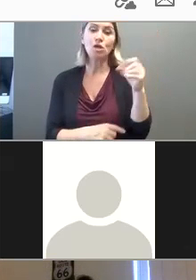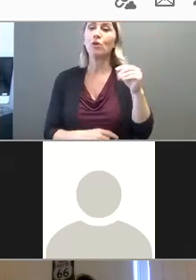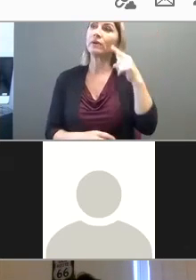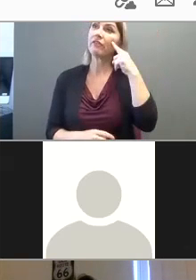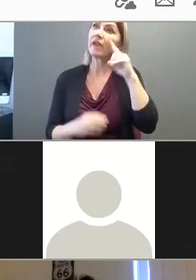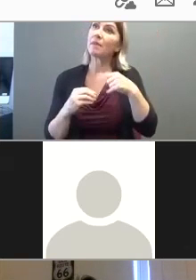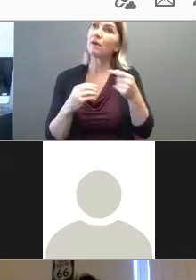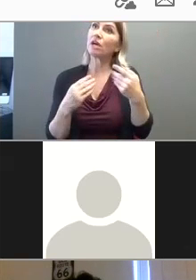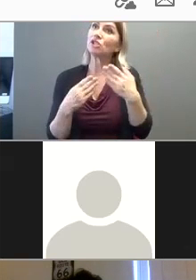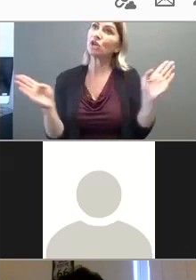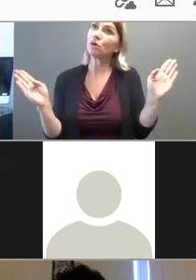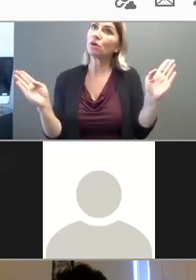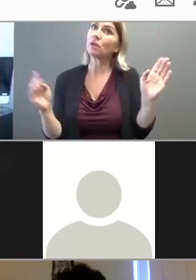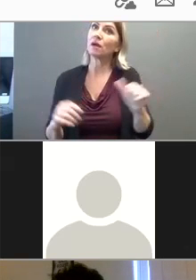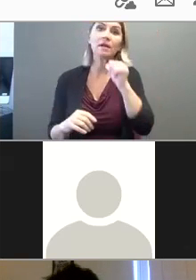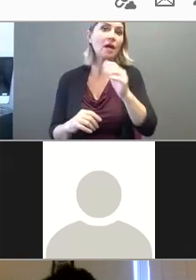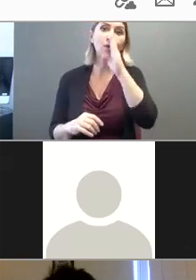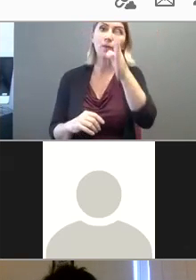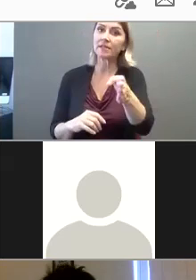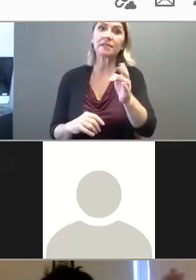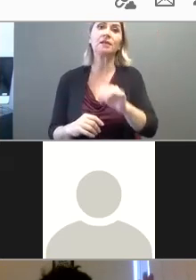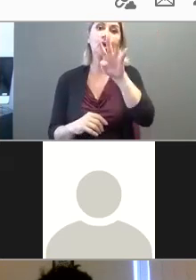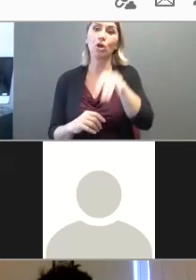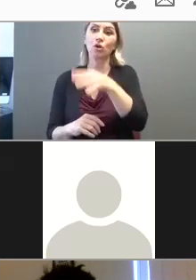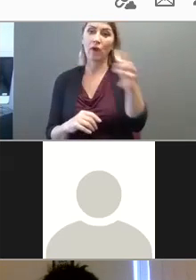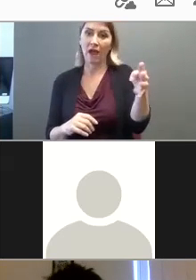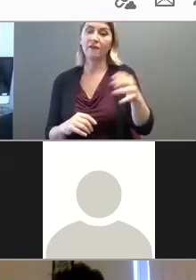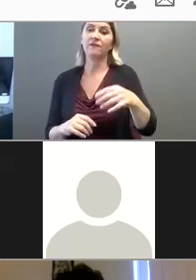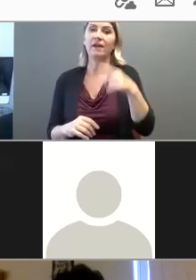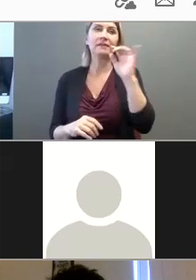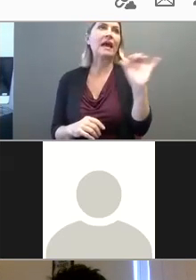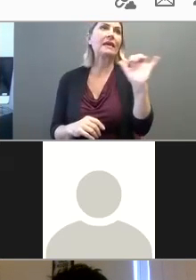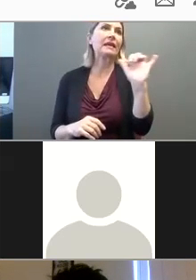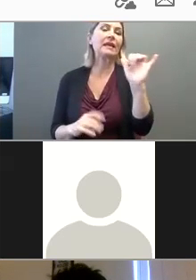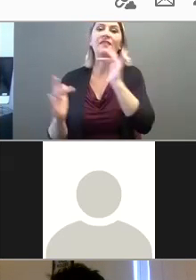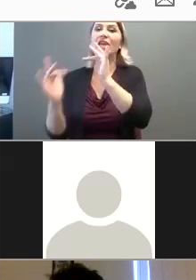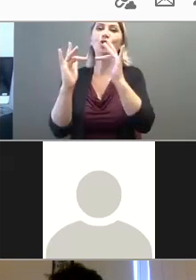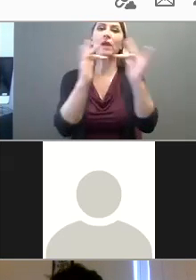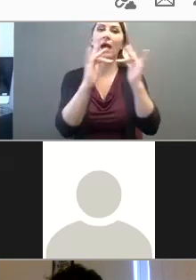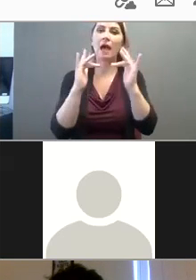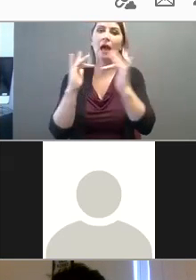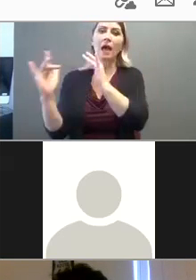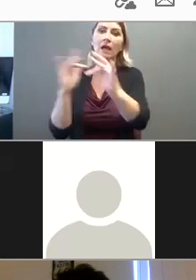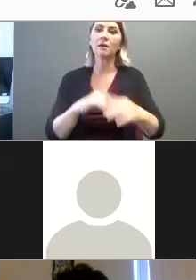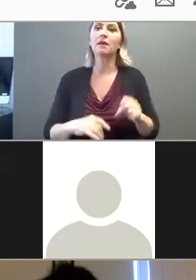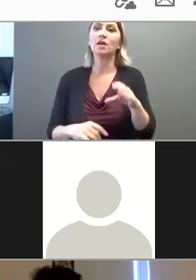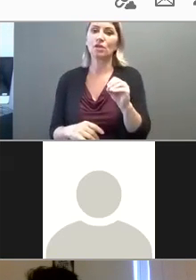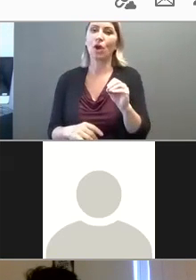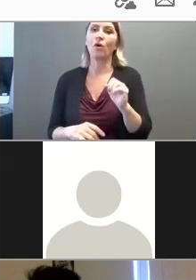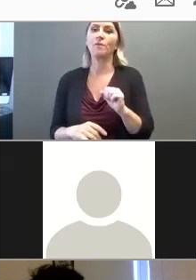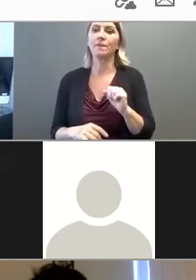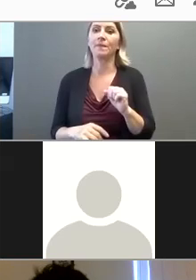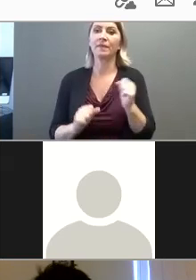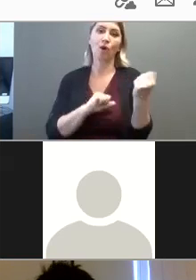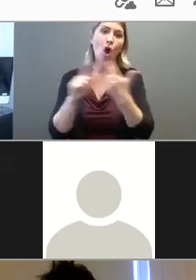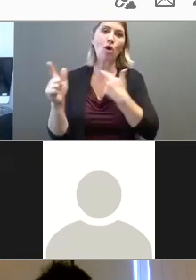a general undirected connected graph as your entire internet service provider system. Routers are connected everywhere. Every router is connected